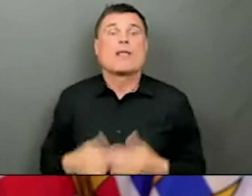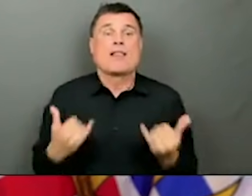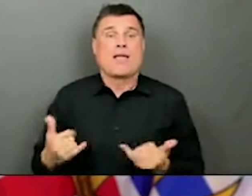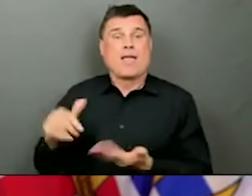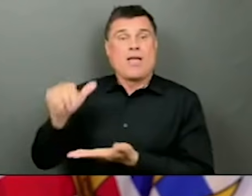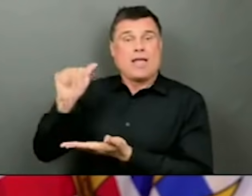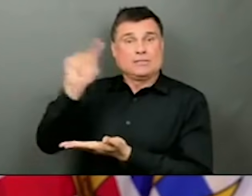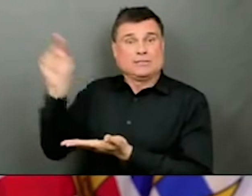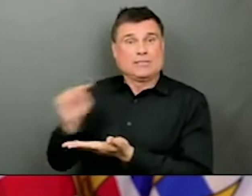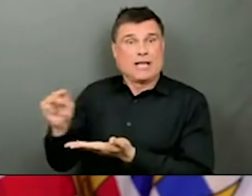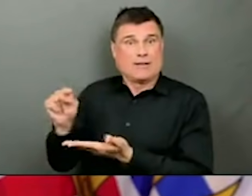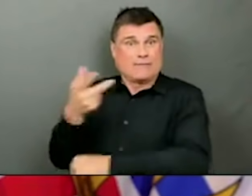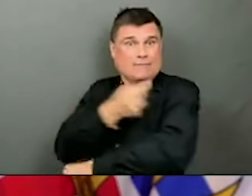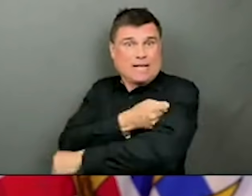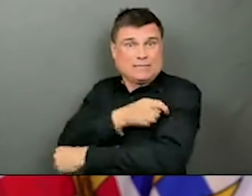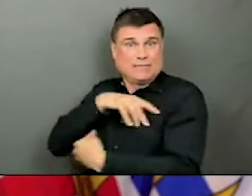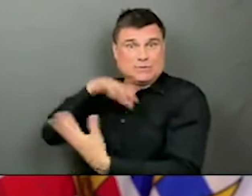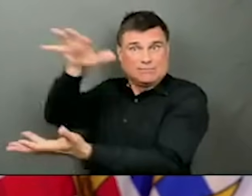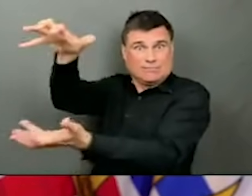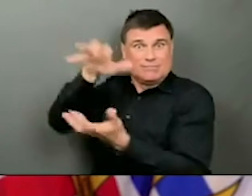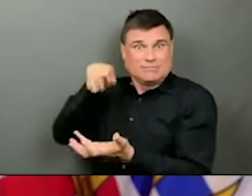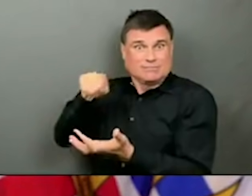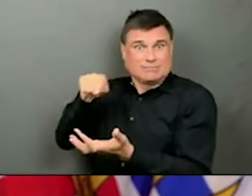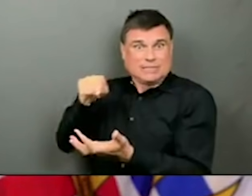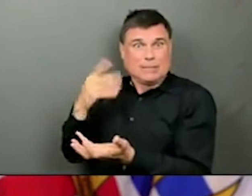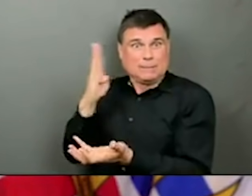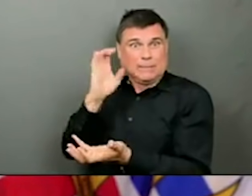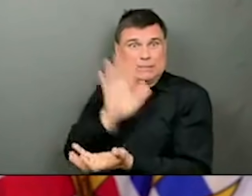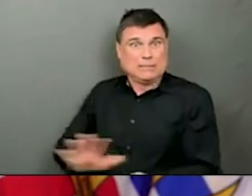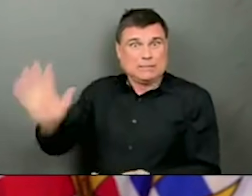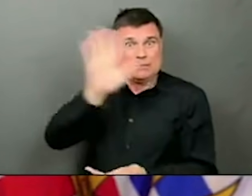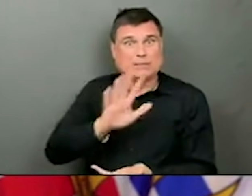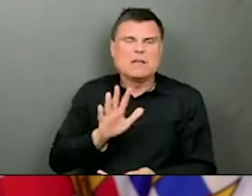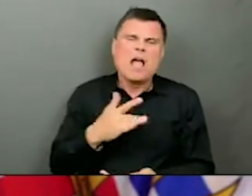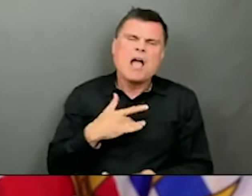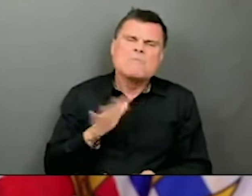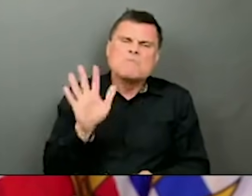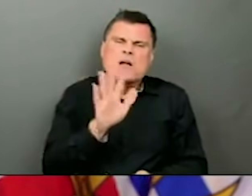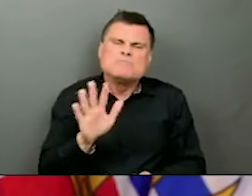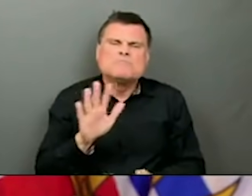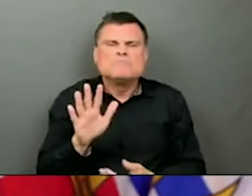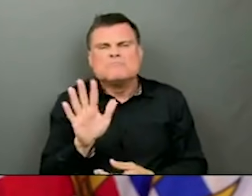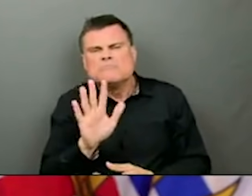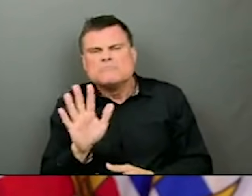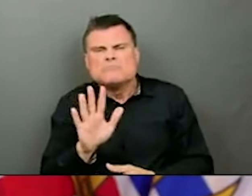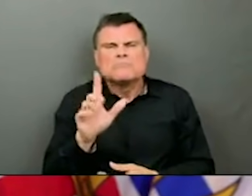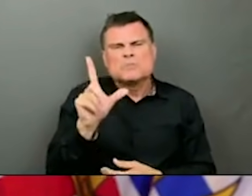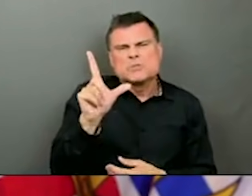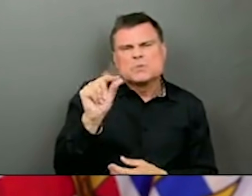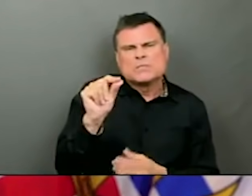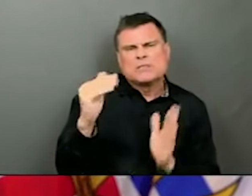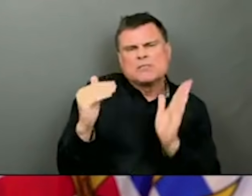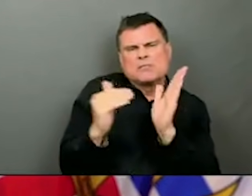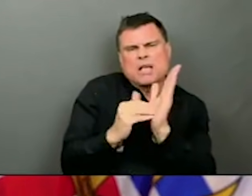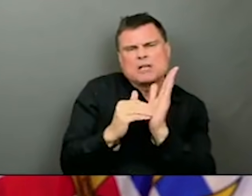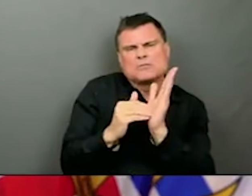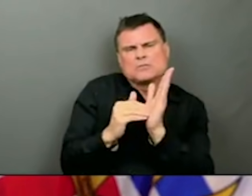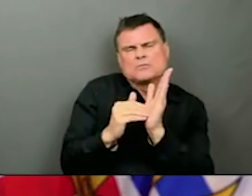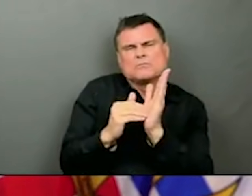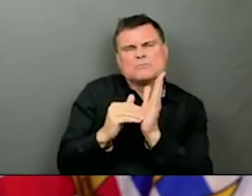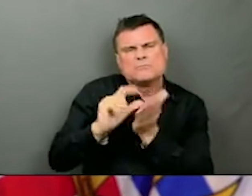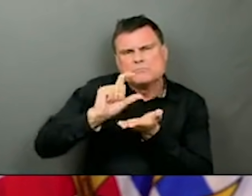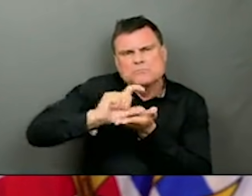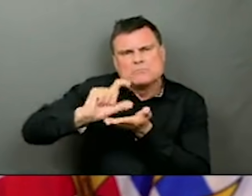BC, and we have kept somewhere in the vicinity of about 20,000 doses, is good until the end of June.